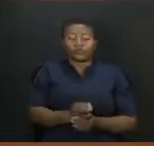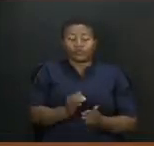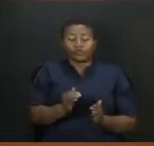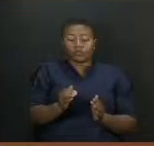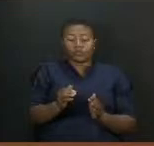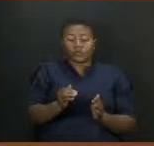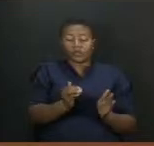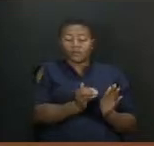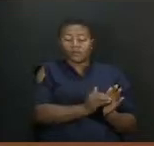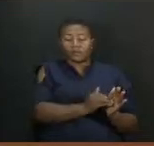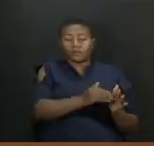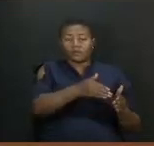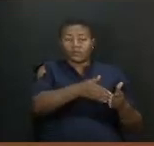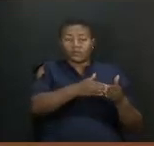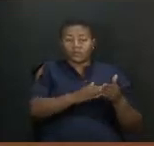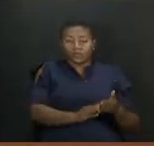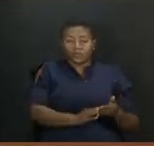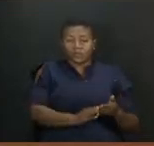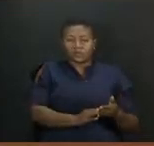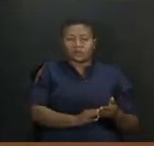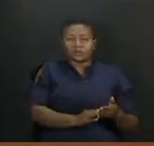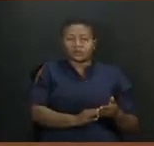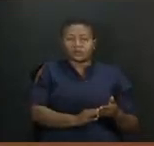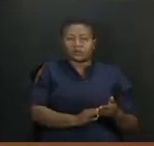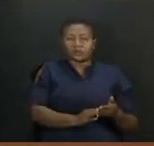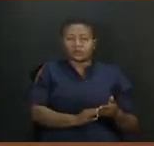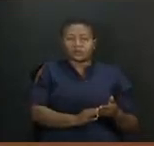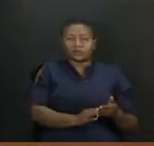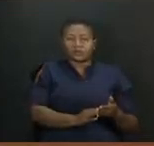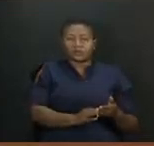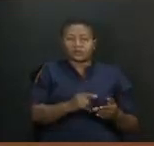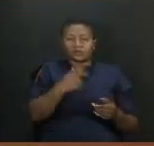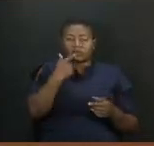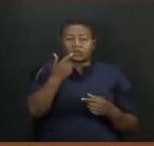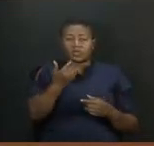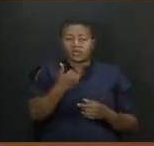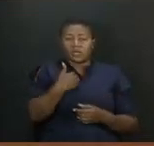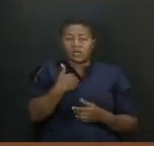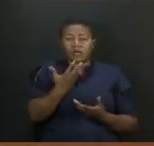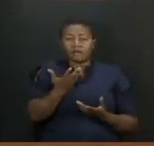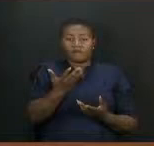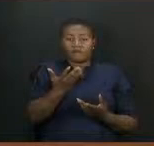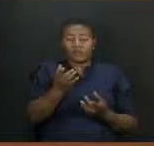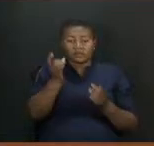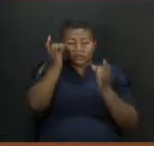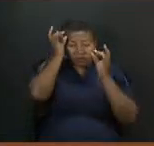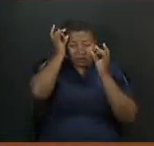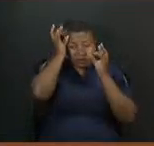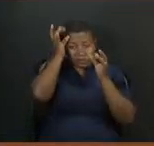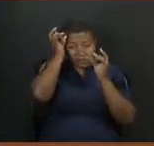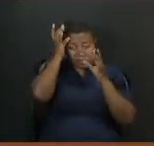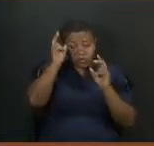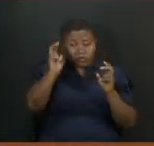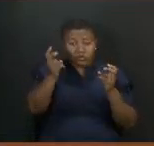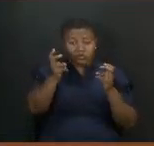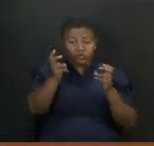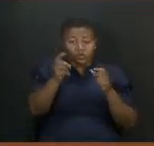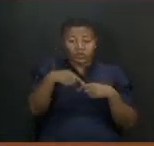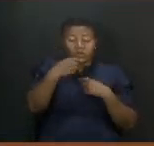indicated there was escalating situation of cholera in his